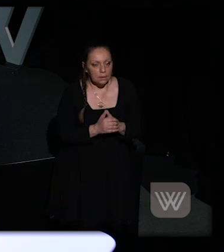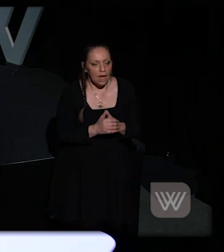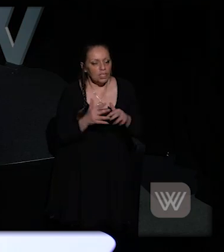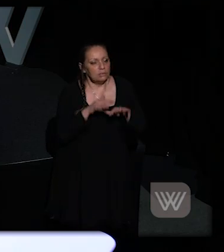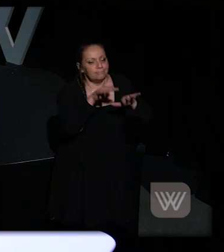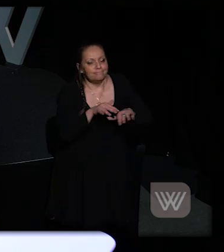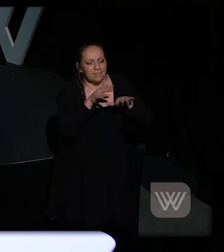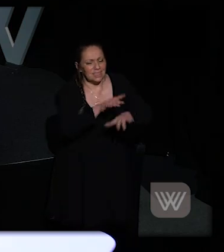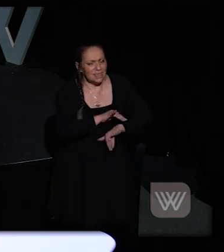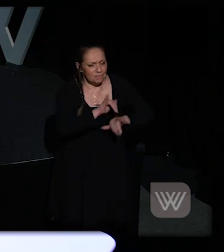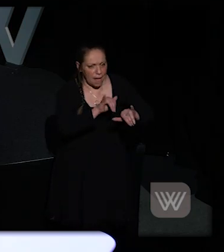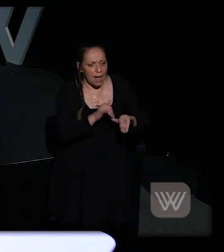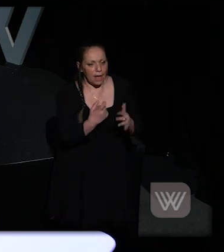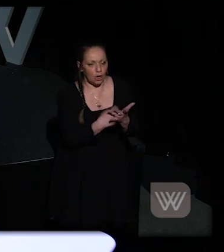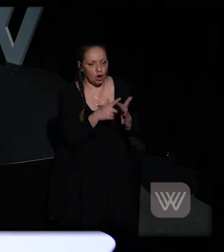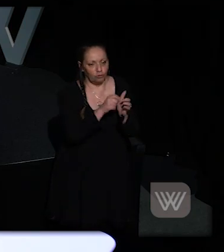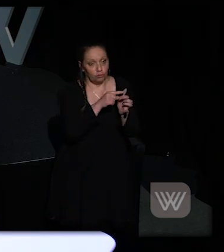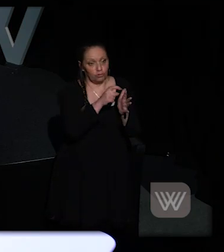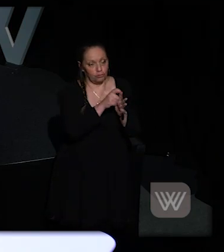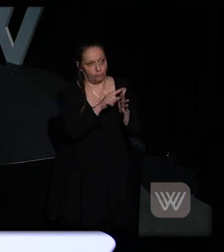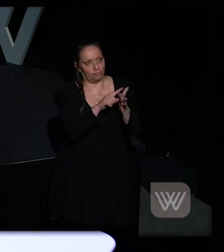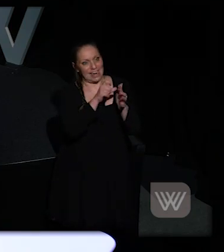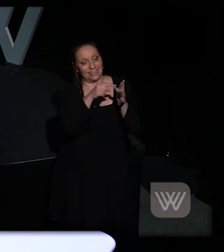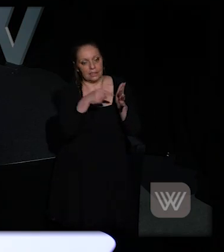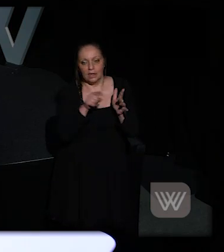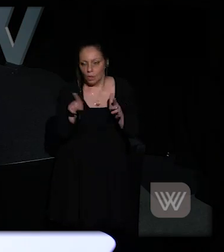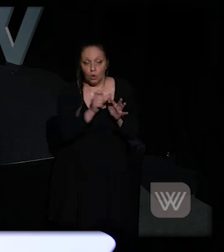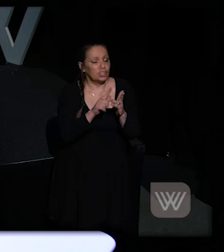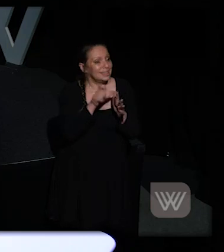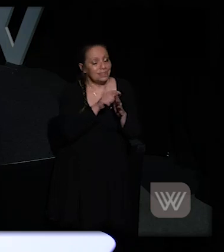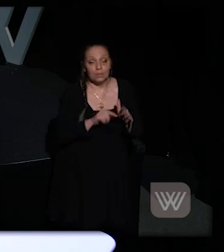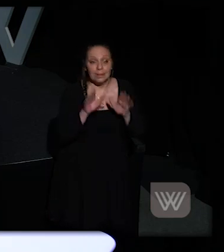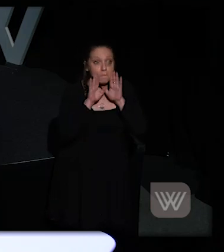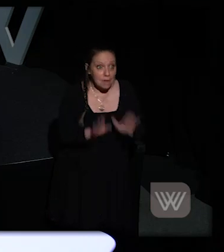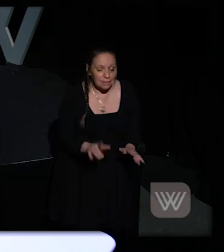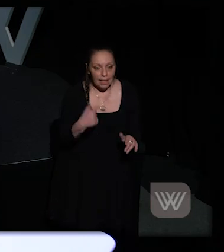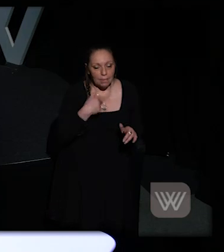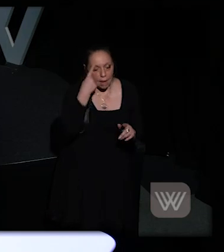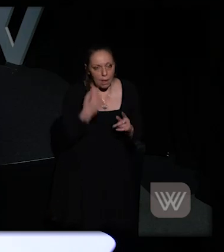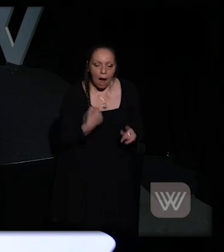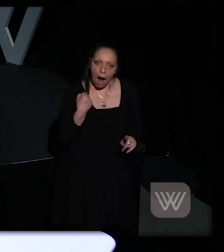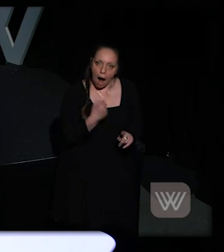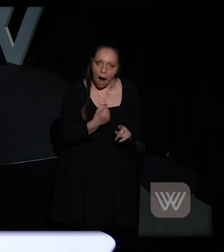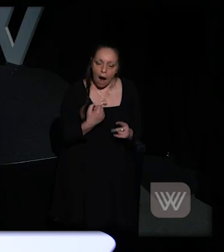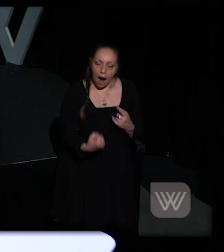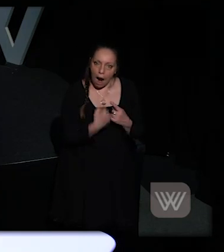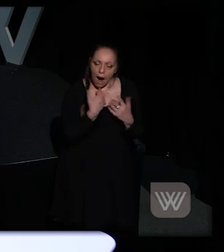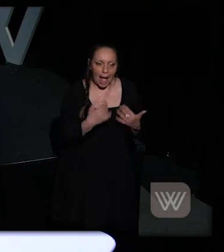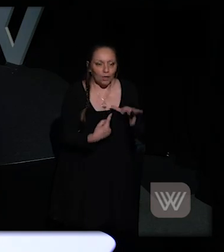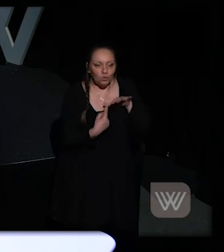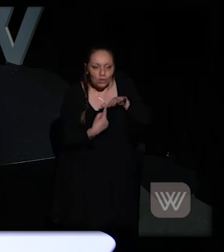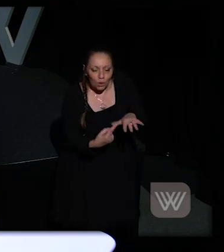really badly on Reddit. And what she did was incredible, and it really made me think differently about how to respond to trolls.